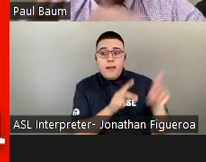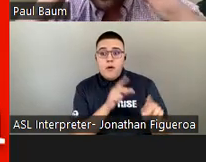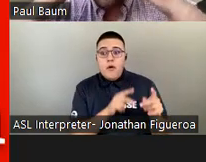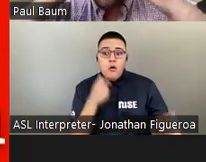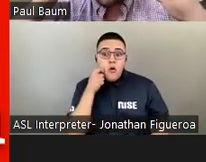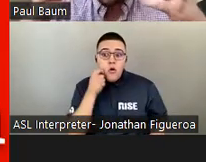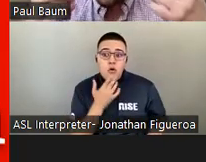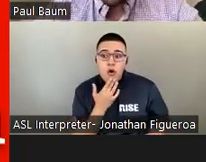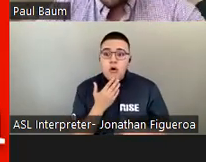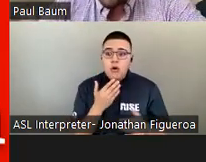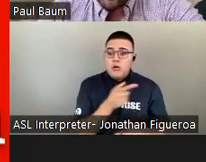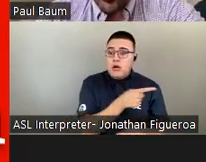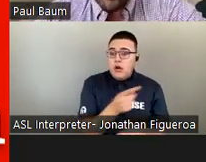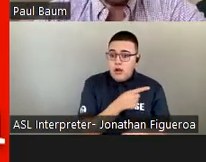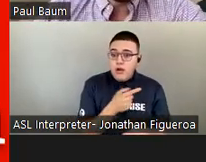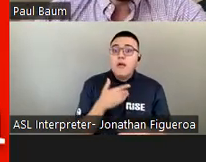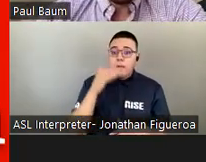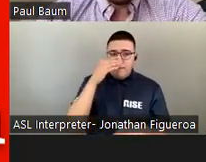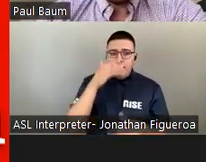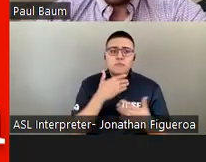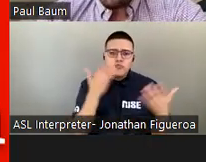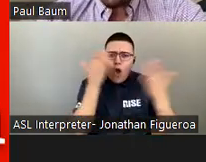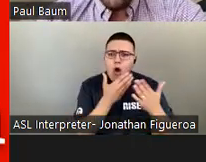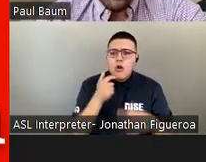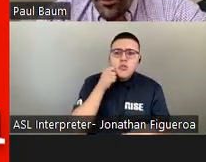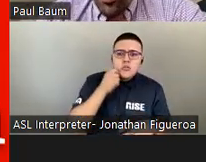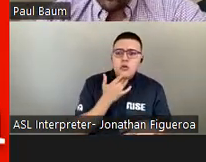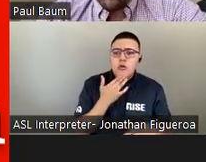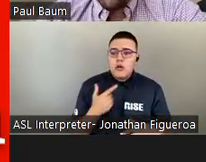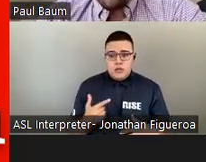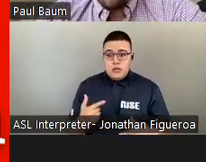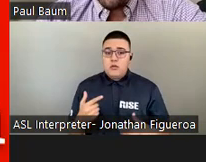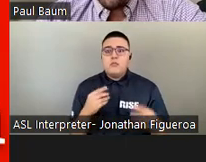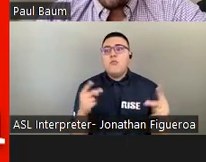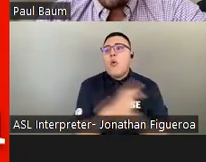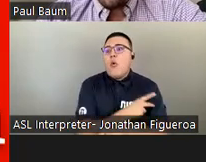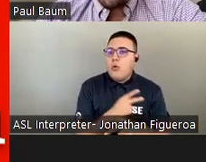darker, much darker than me, I'm pretty pale, go through a lot more.